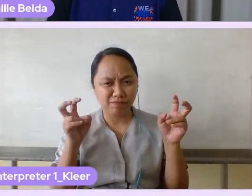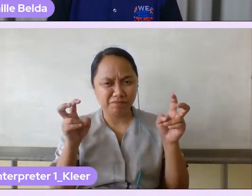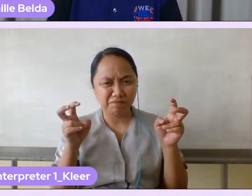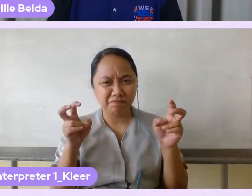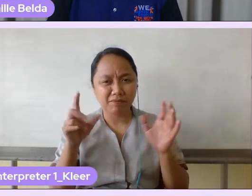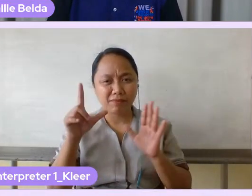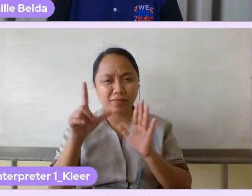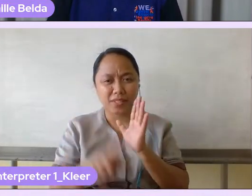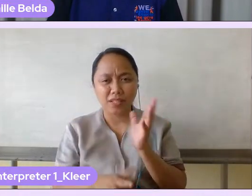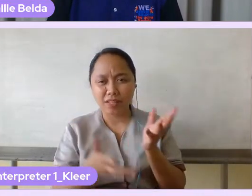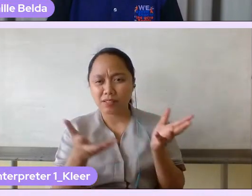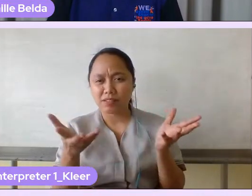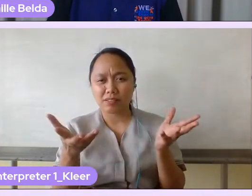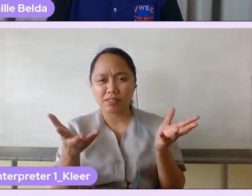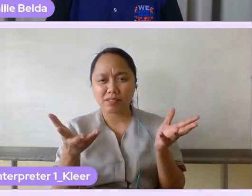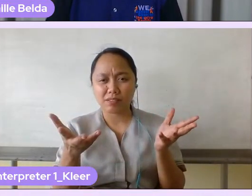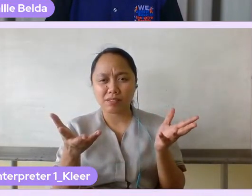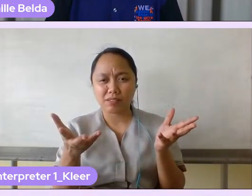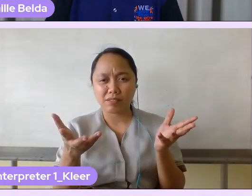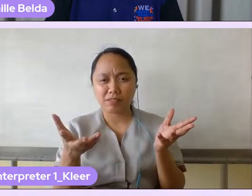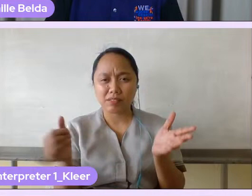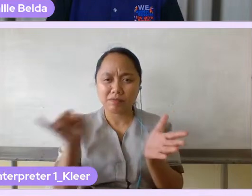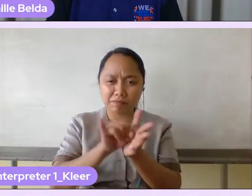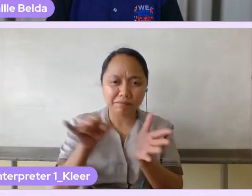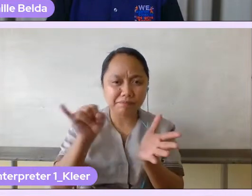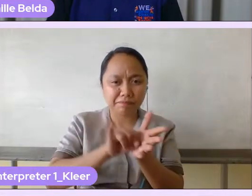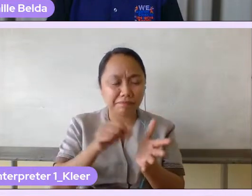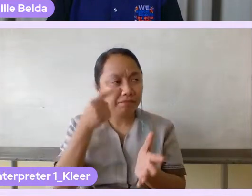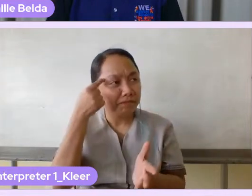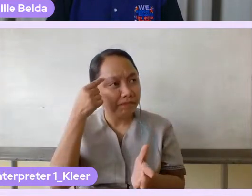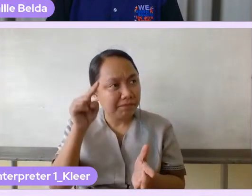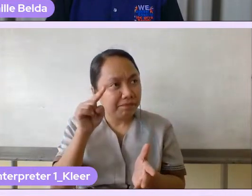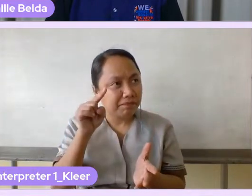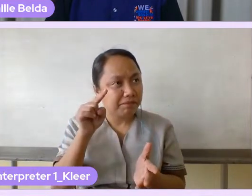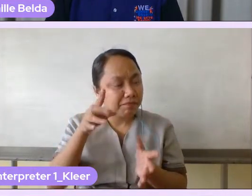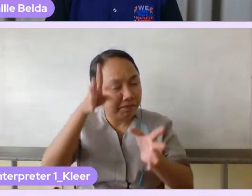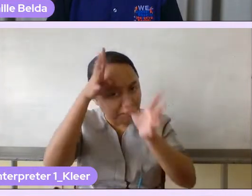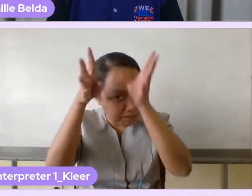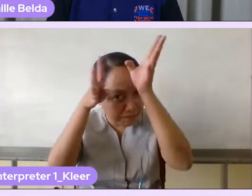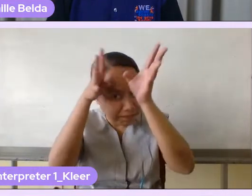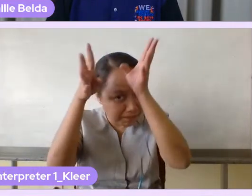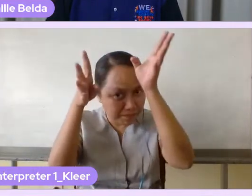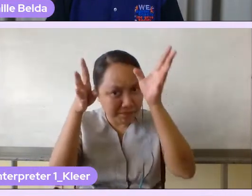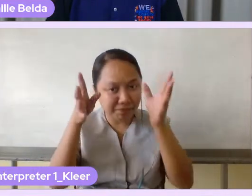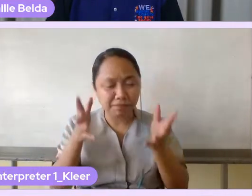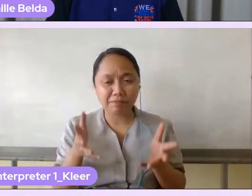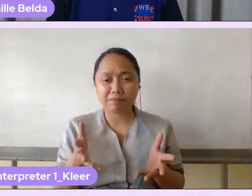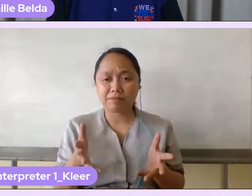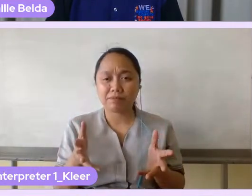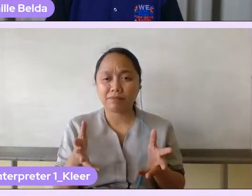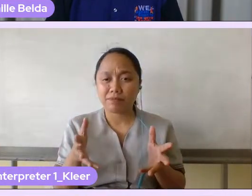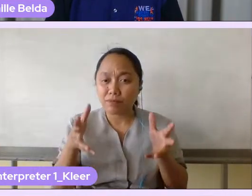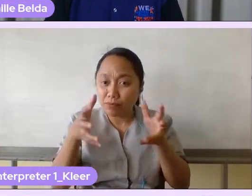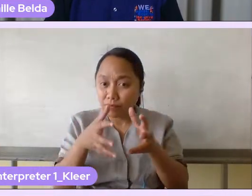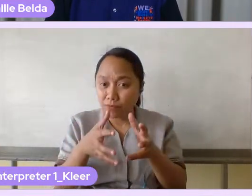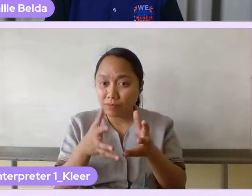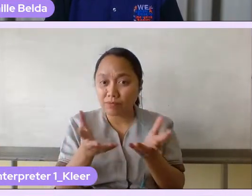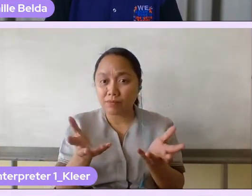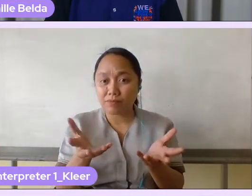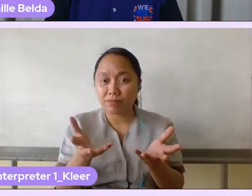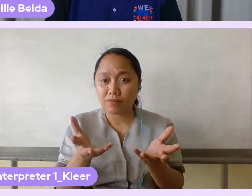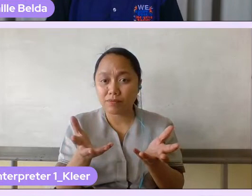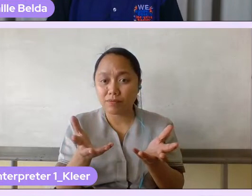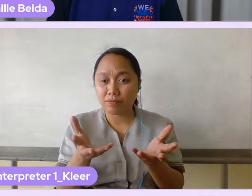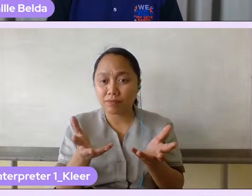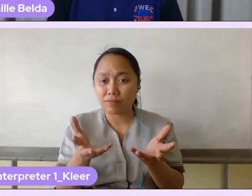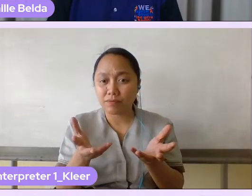Pagdating sa everything from mga let's say yung food innovation mismo, like alternative proteins, 'di ba? Yung mga